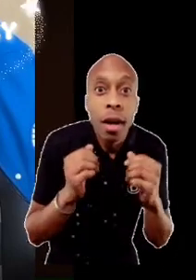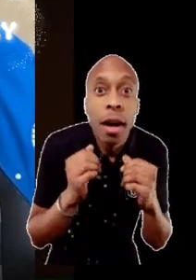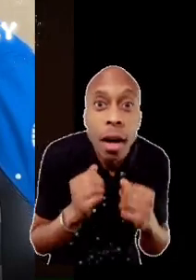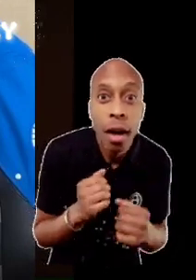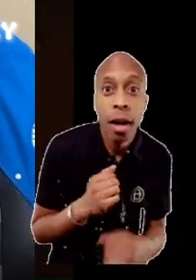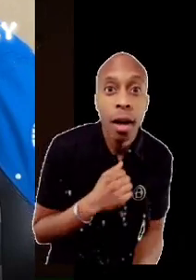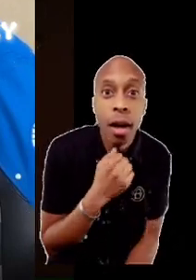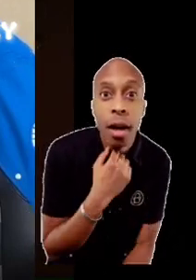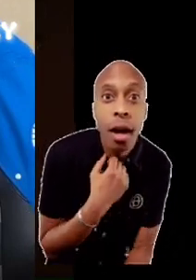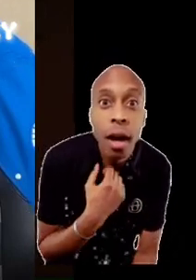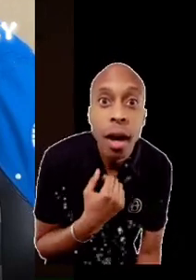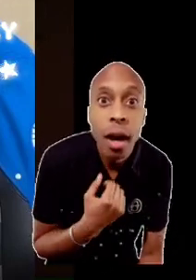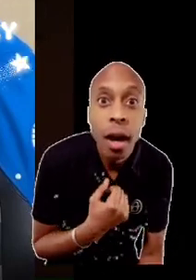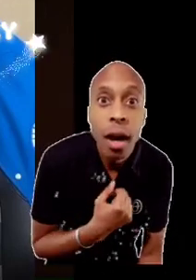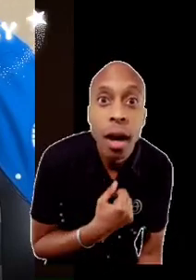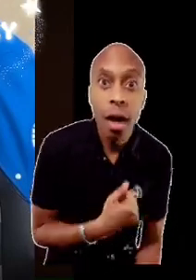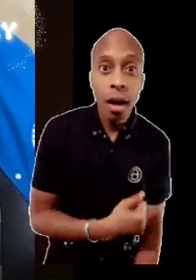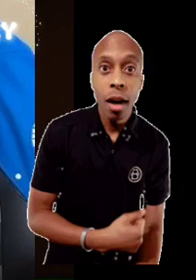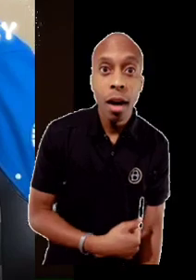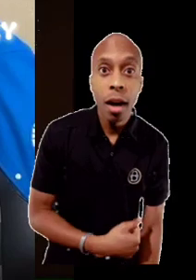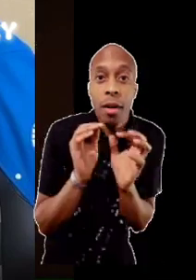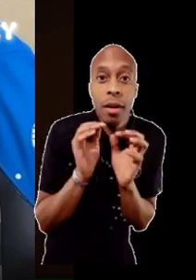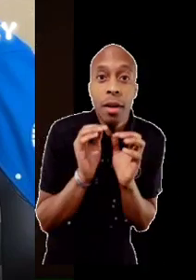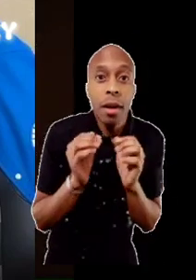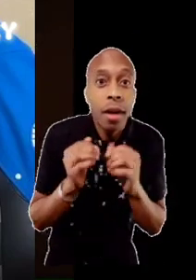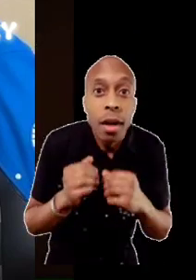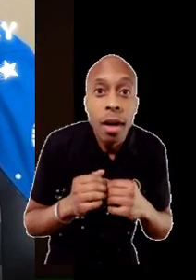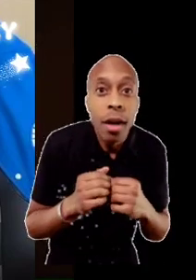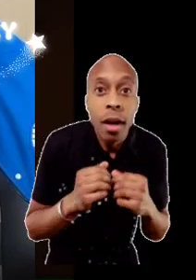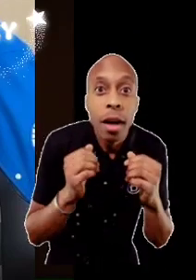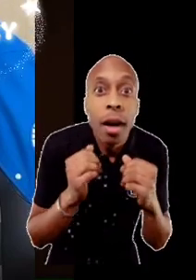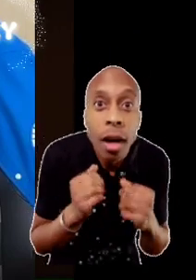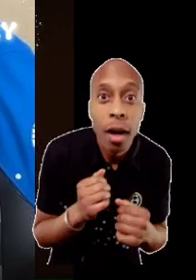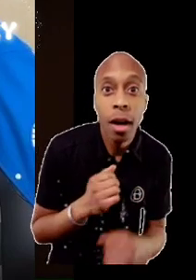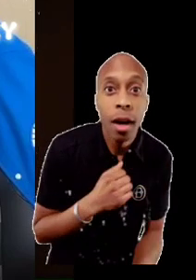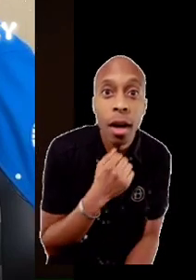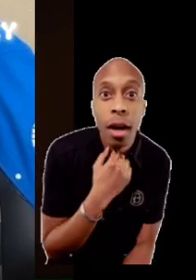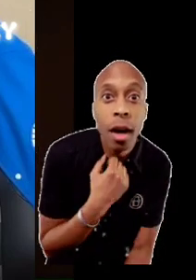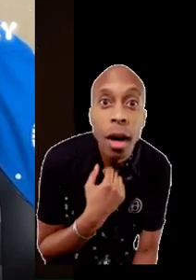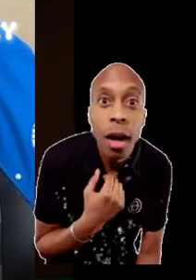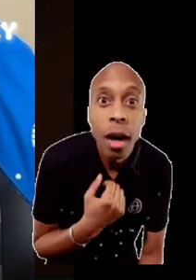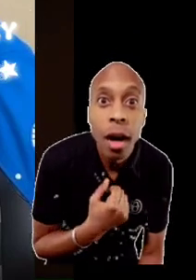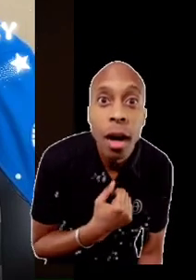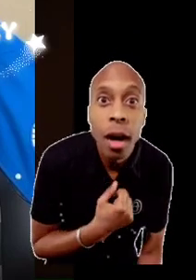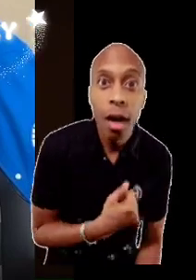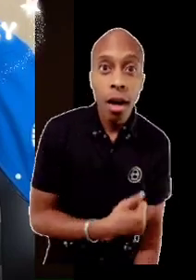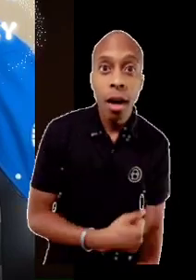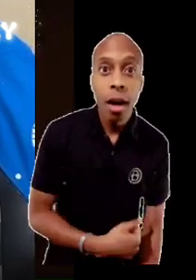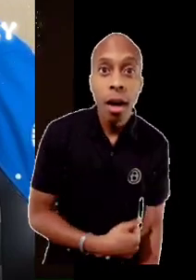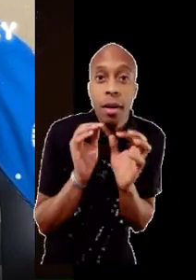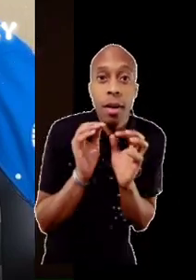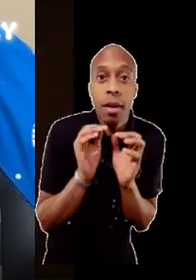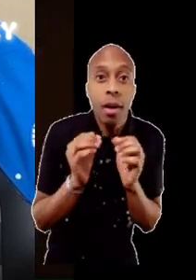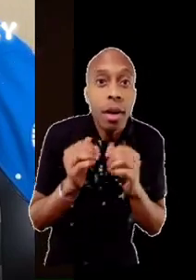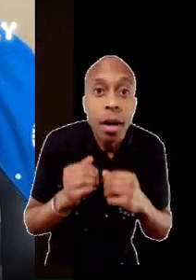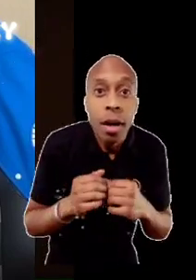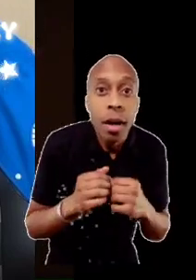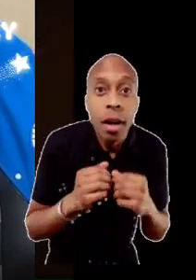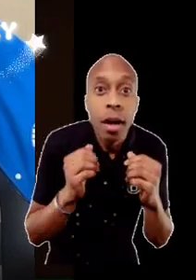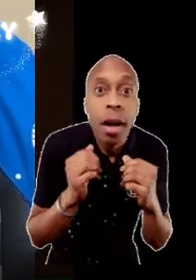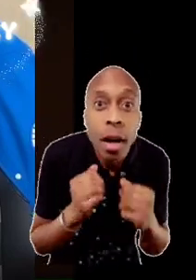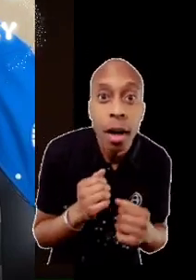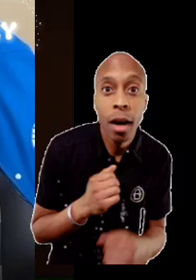They might use your head, boy. And if you're not mind sharp, I don't know any karma